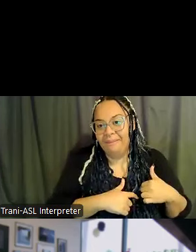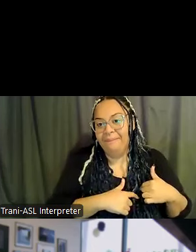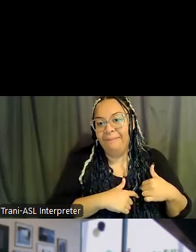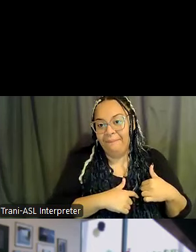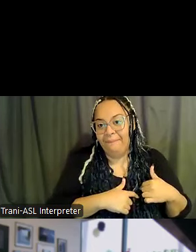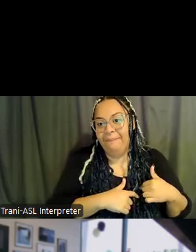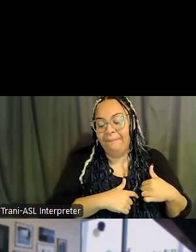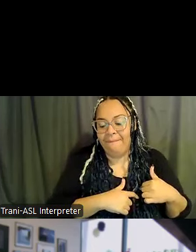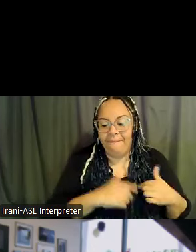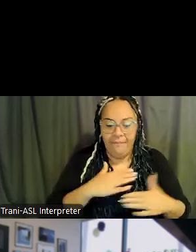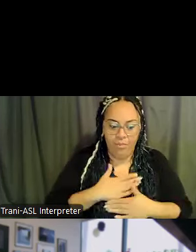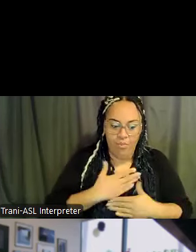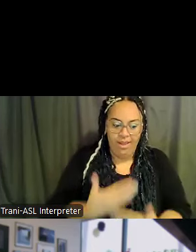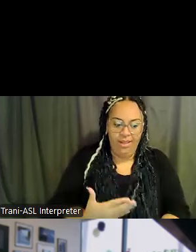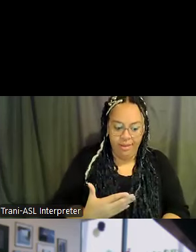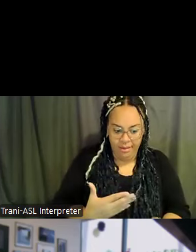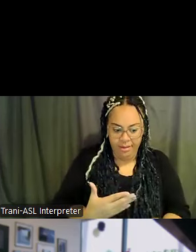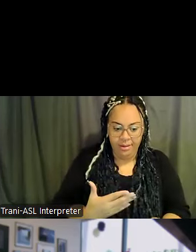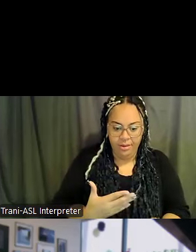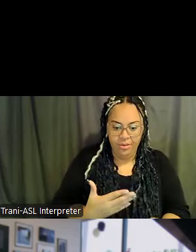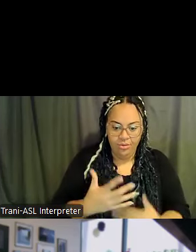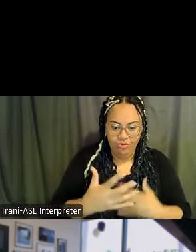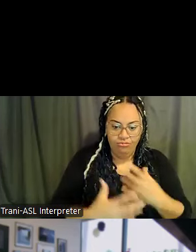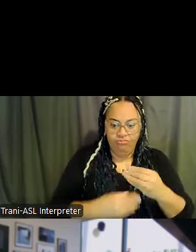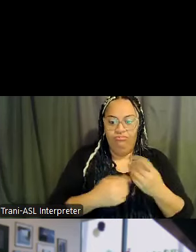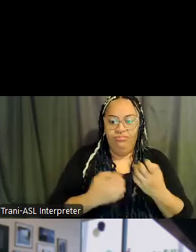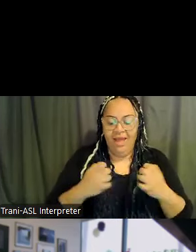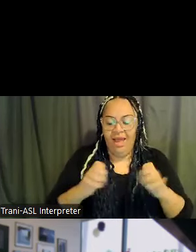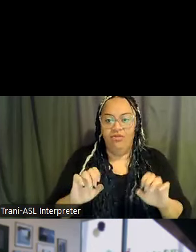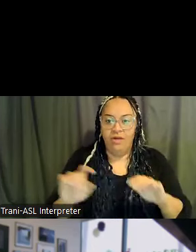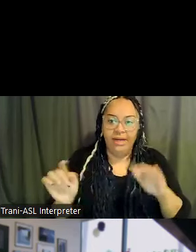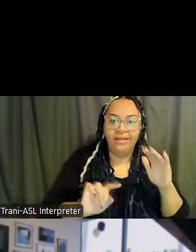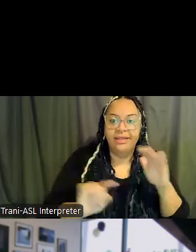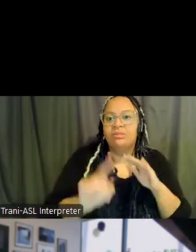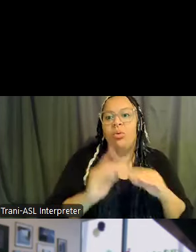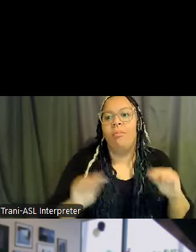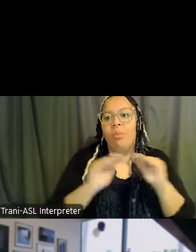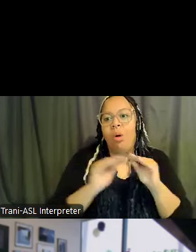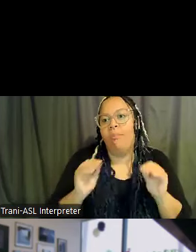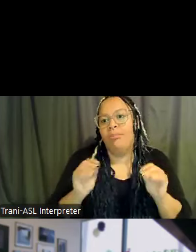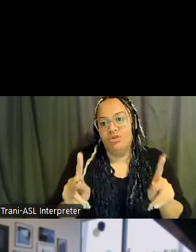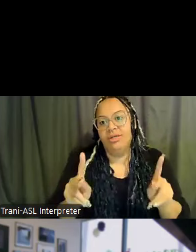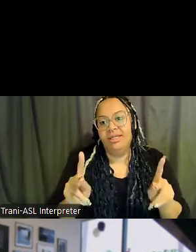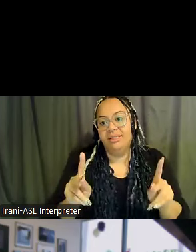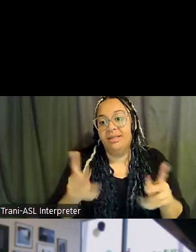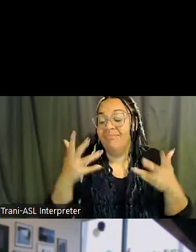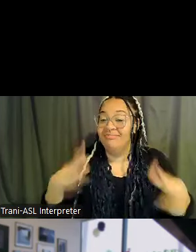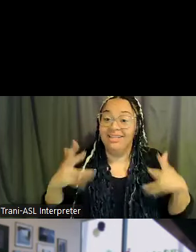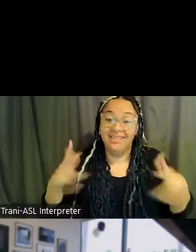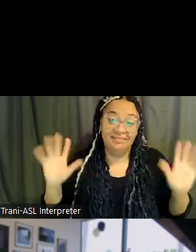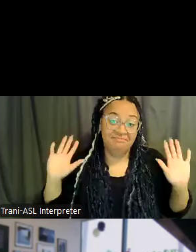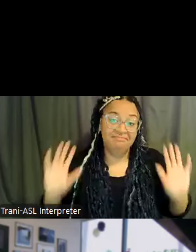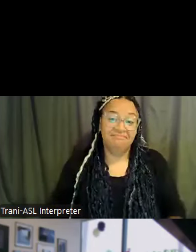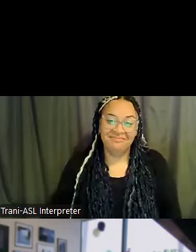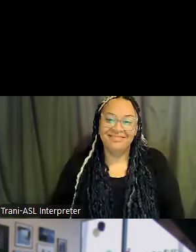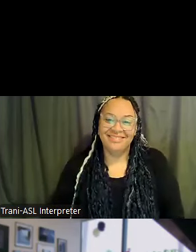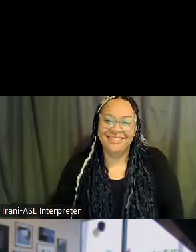being willing to put the effort and explore opportunities. And that's all my